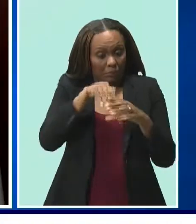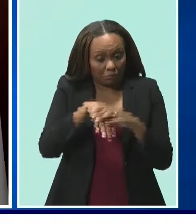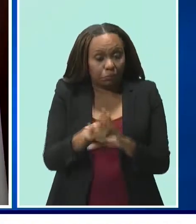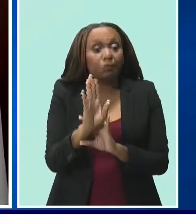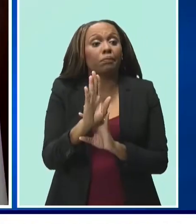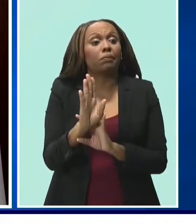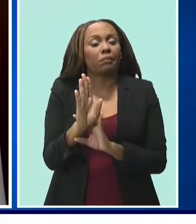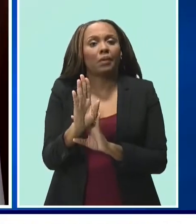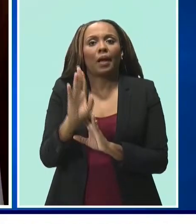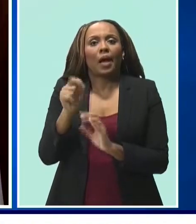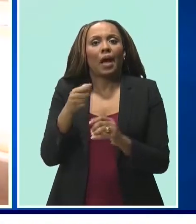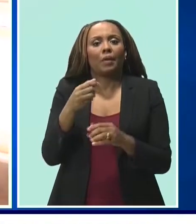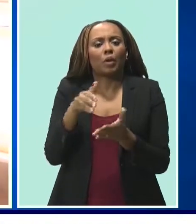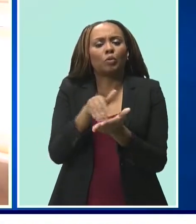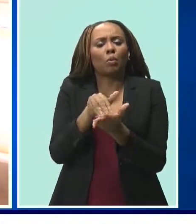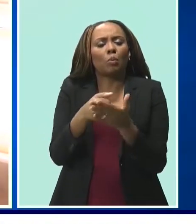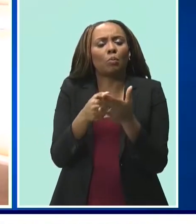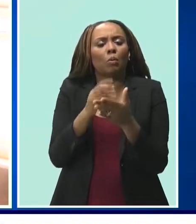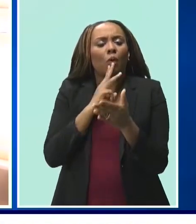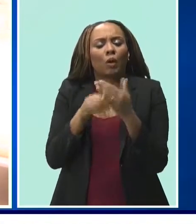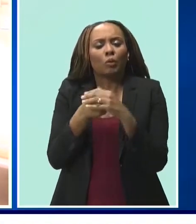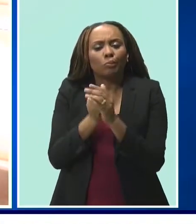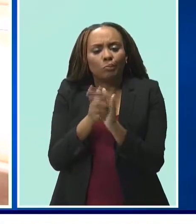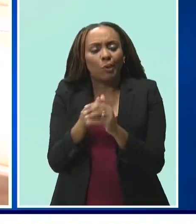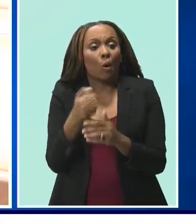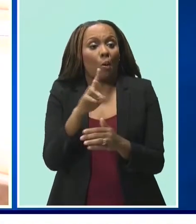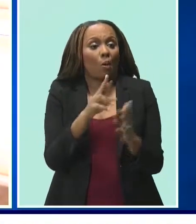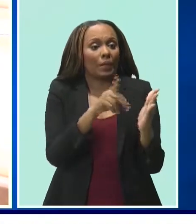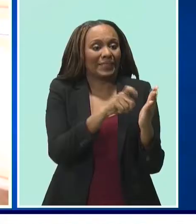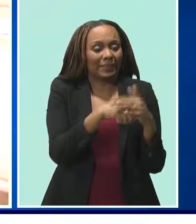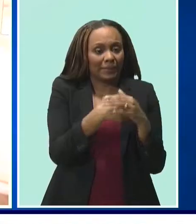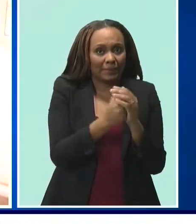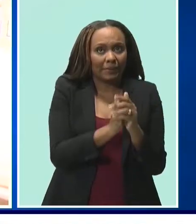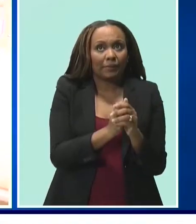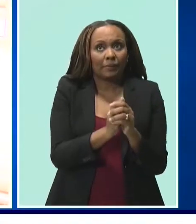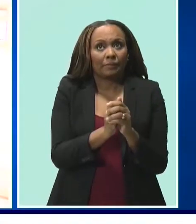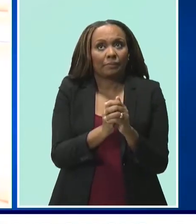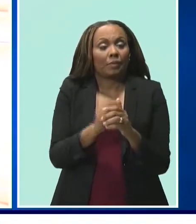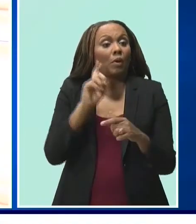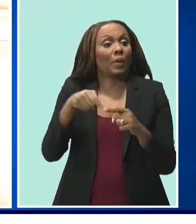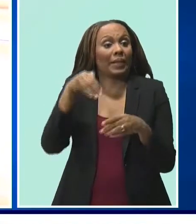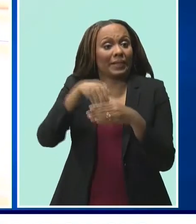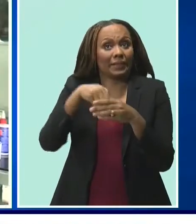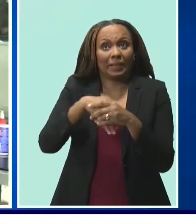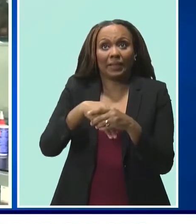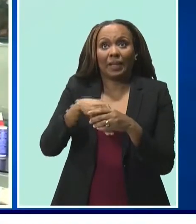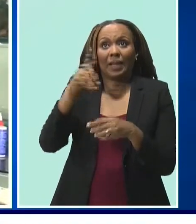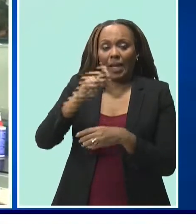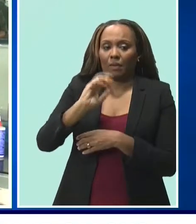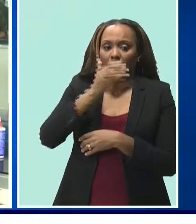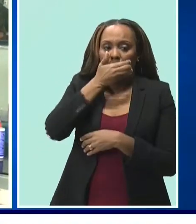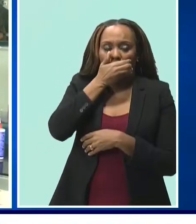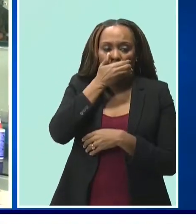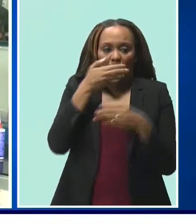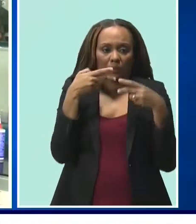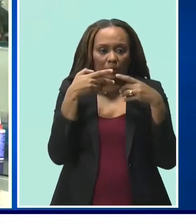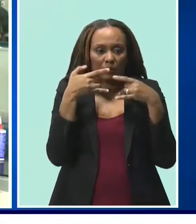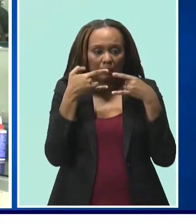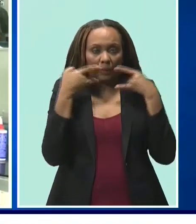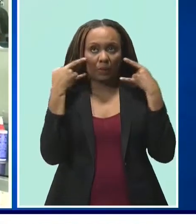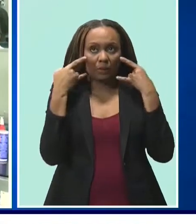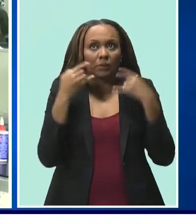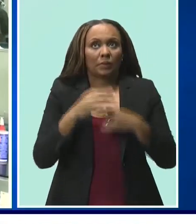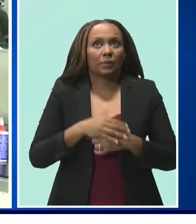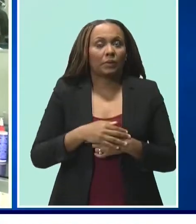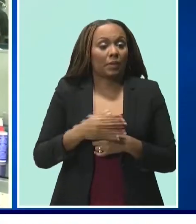or have them sanitized. While in the shop, everyone must wear a face mask. Service providers must wear a face shield